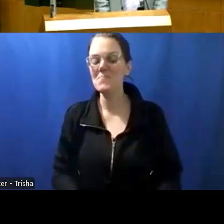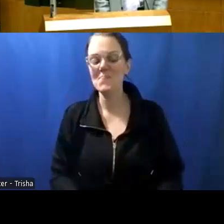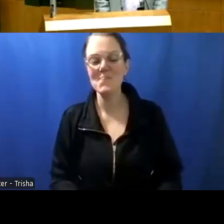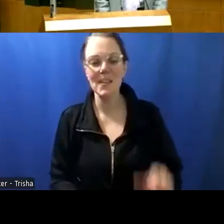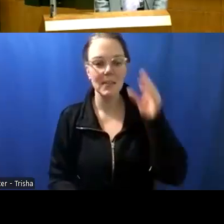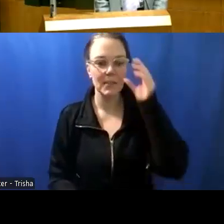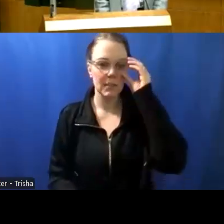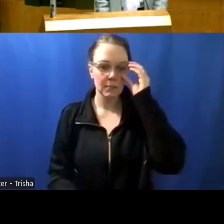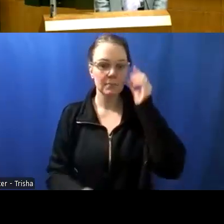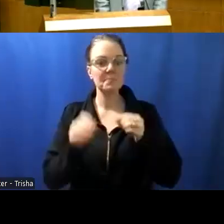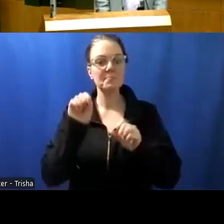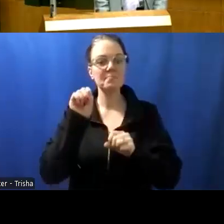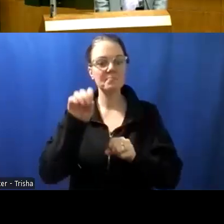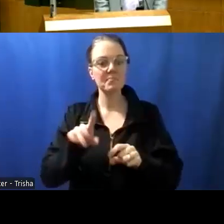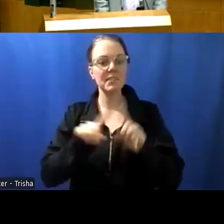mention some resources here.